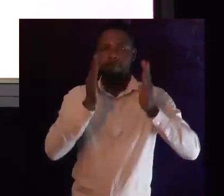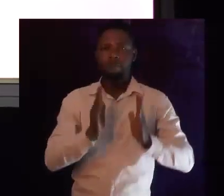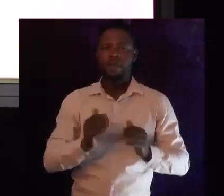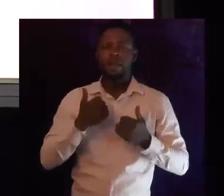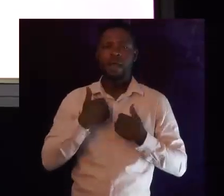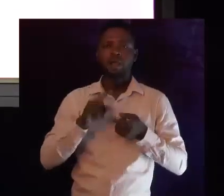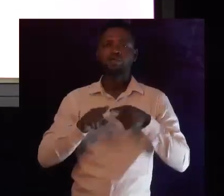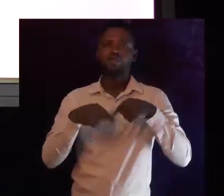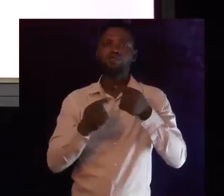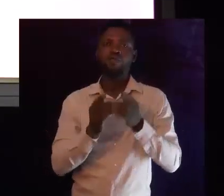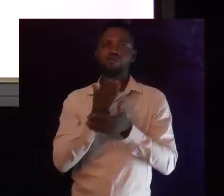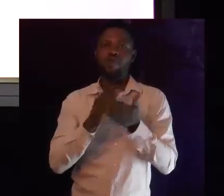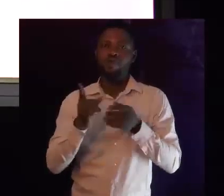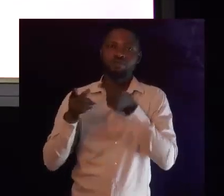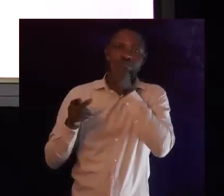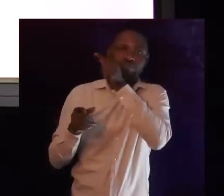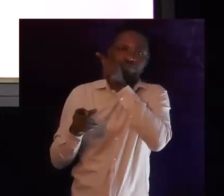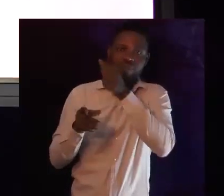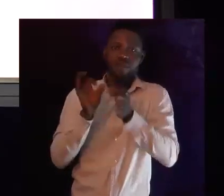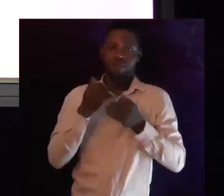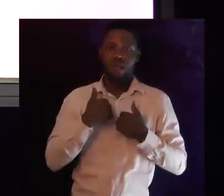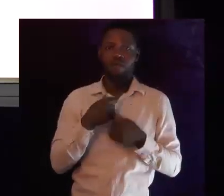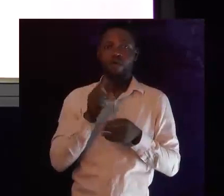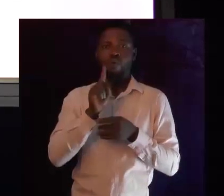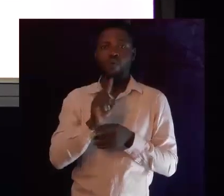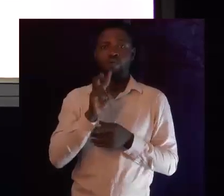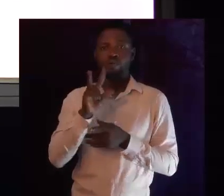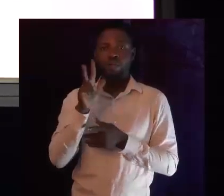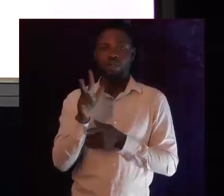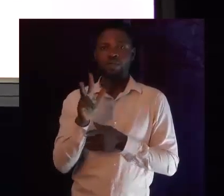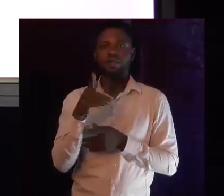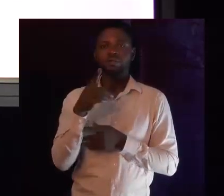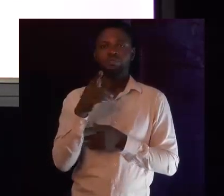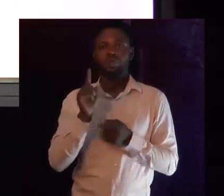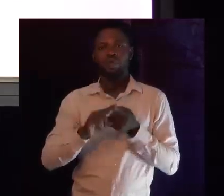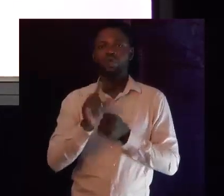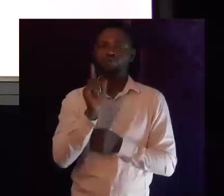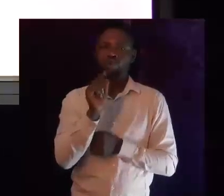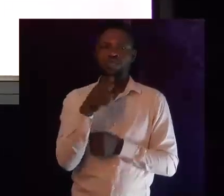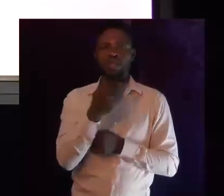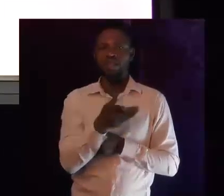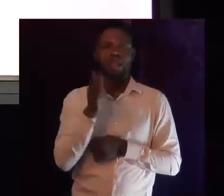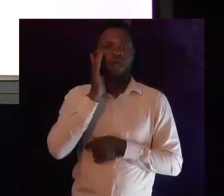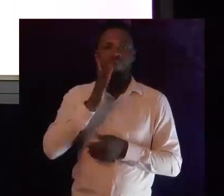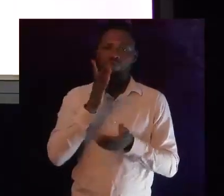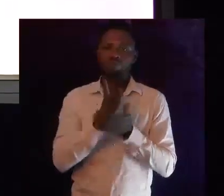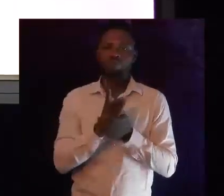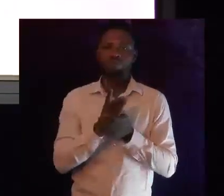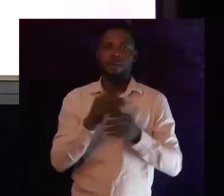to go somewhere around here, because if we have 1, 2, 3 to 20, 18 will stop here.